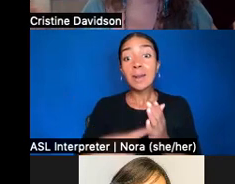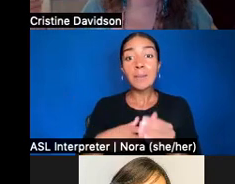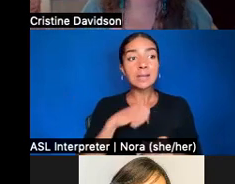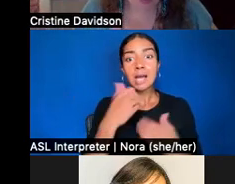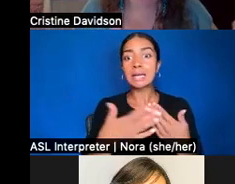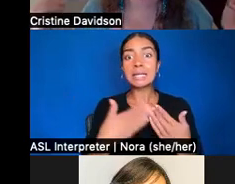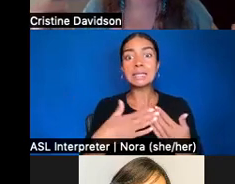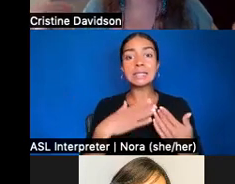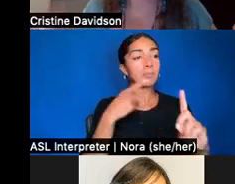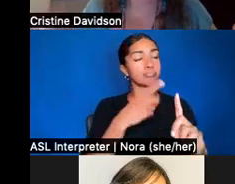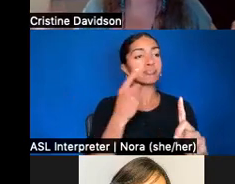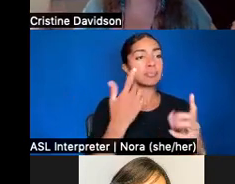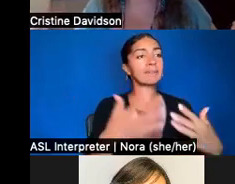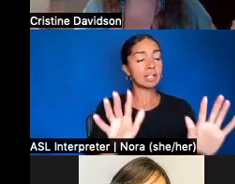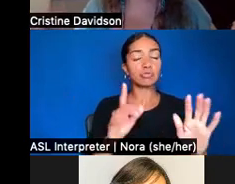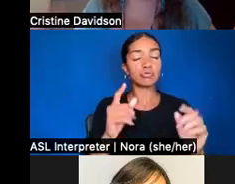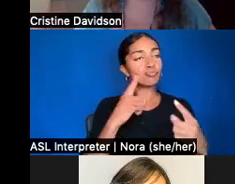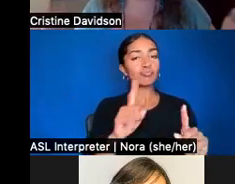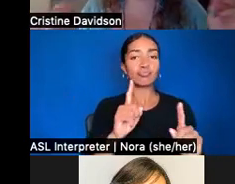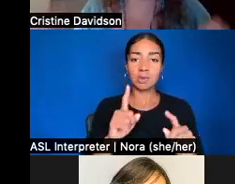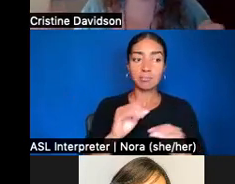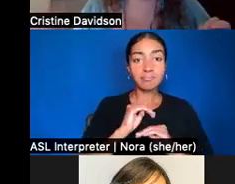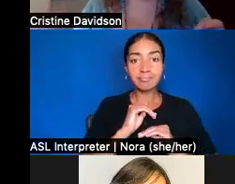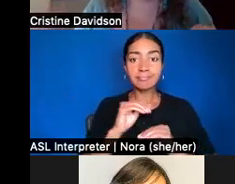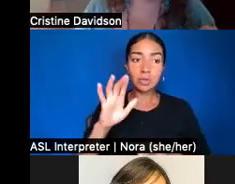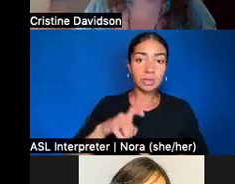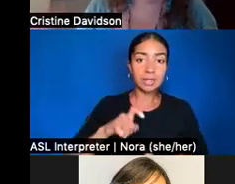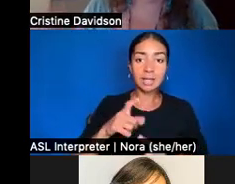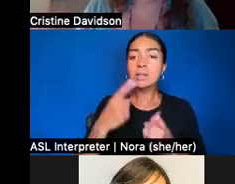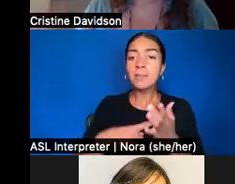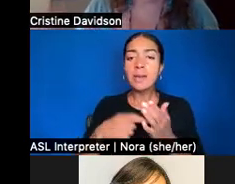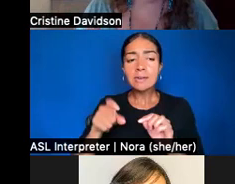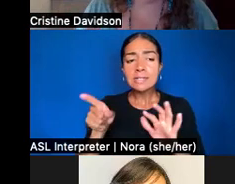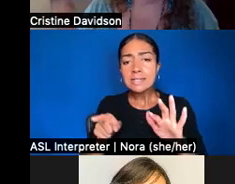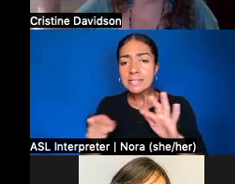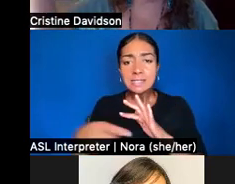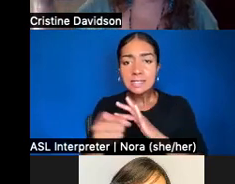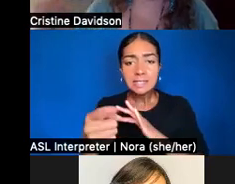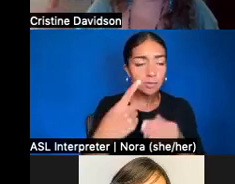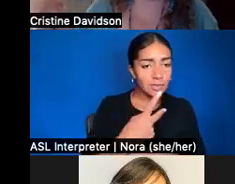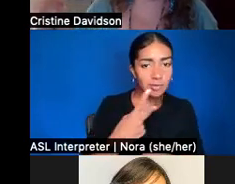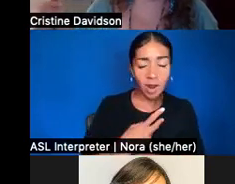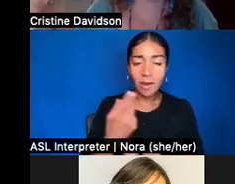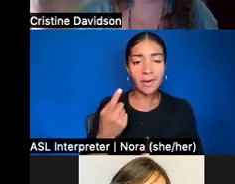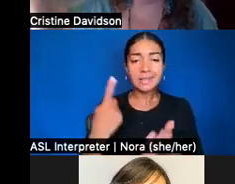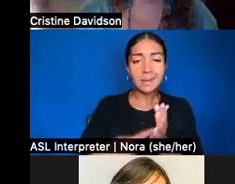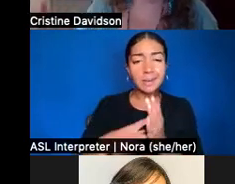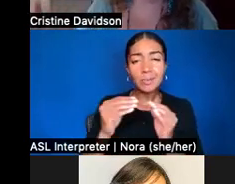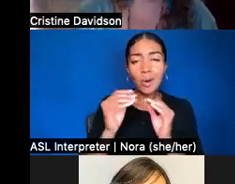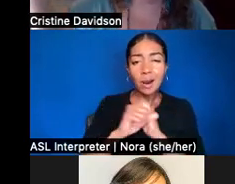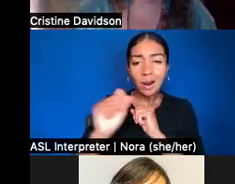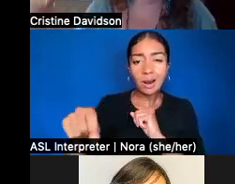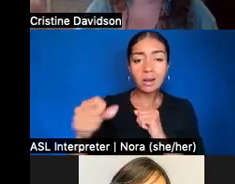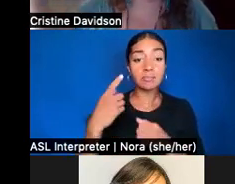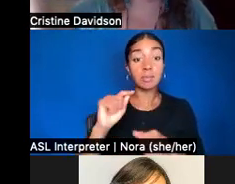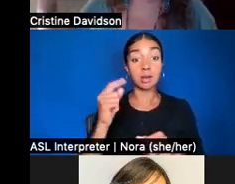that it has to be the long way around to help folks, but sometimes we do have to be creative when we're, you know, still trying to follow the rules